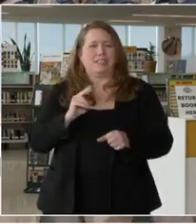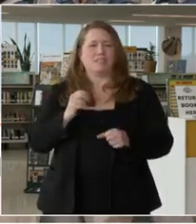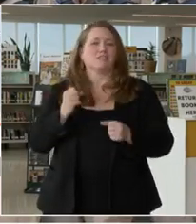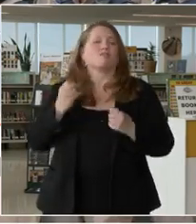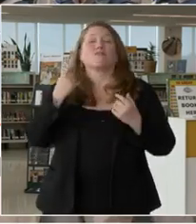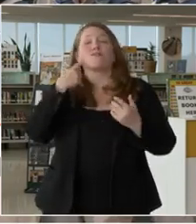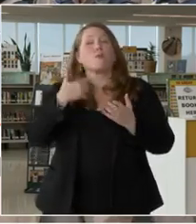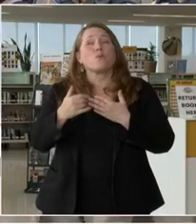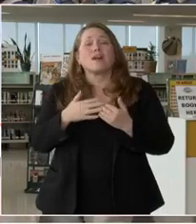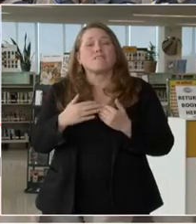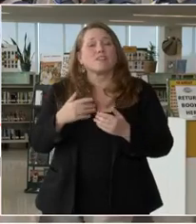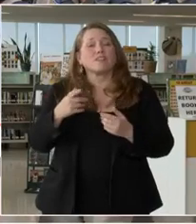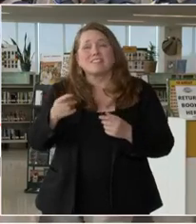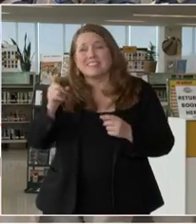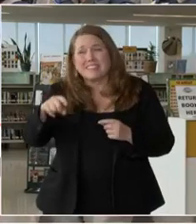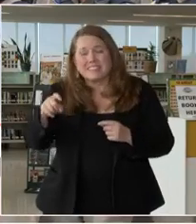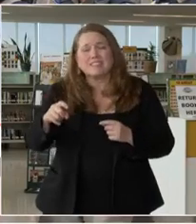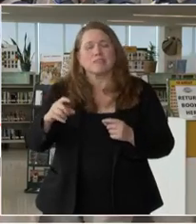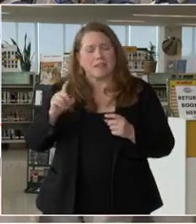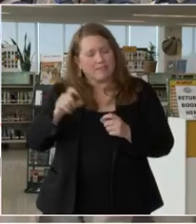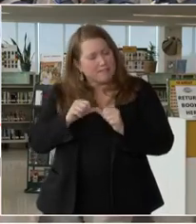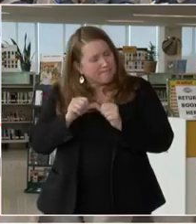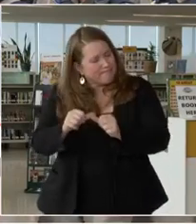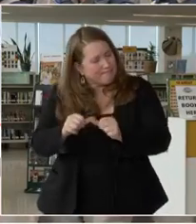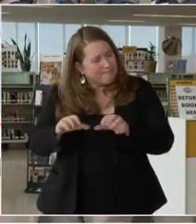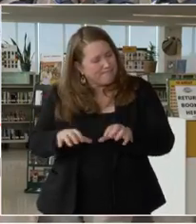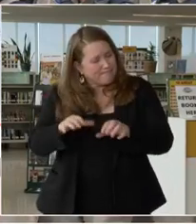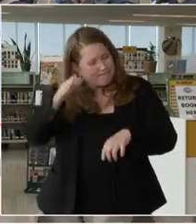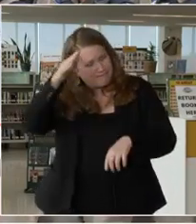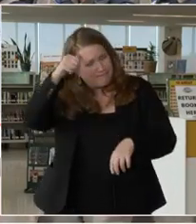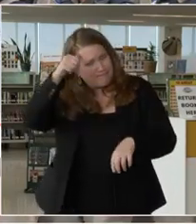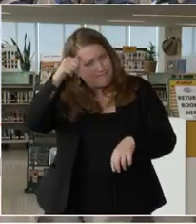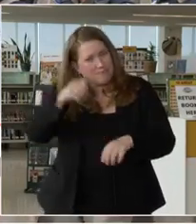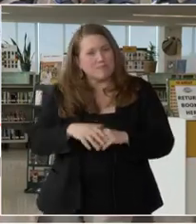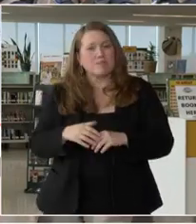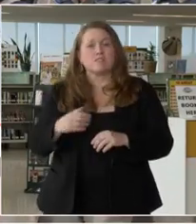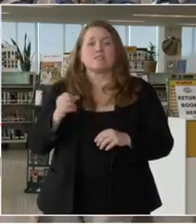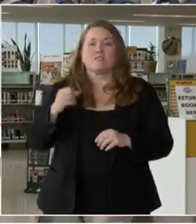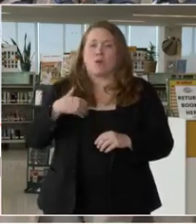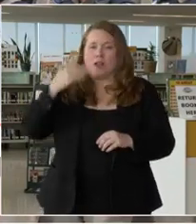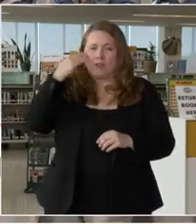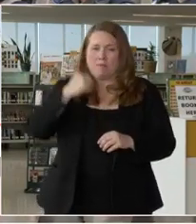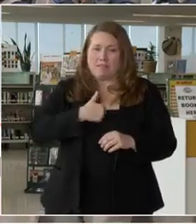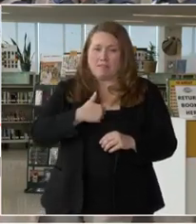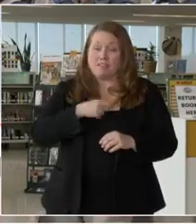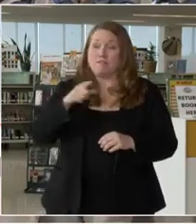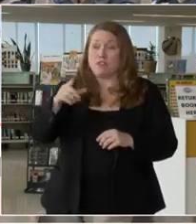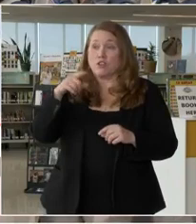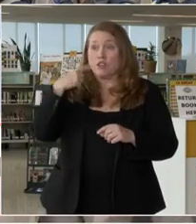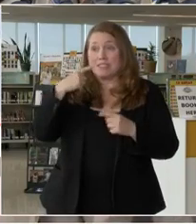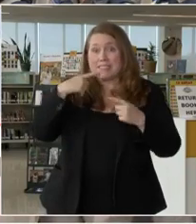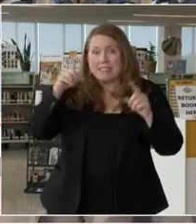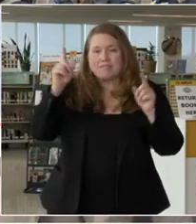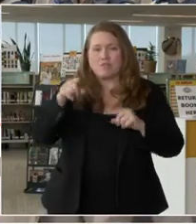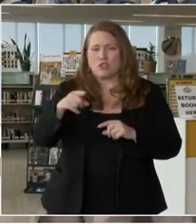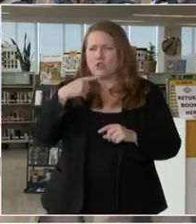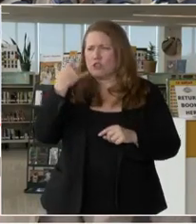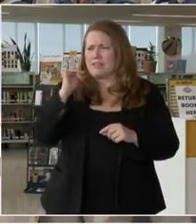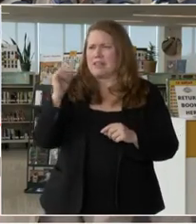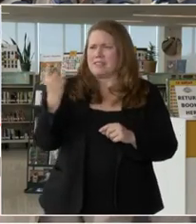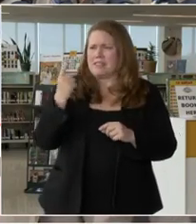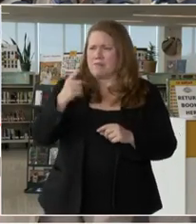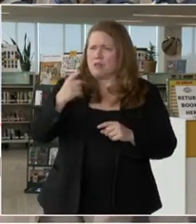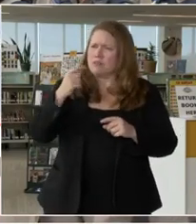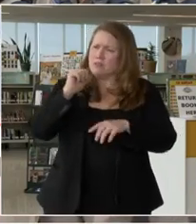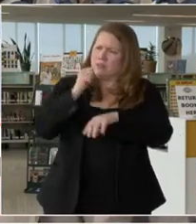do whatever it is needs to be done in order to achieve whatever goals I've set for myself. And you look like an achiever. You look like someone who sets goals for herself.